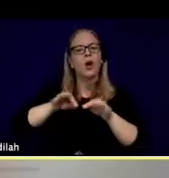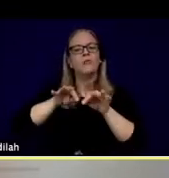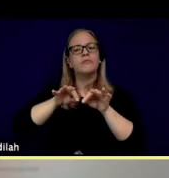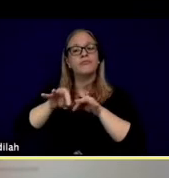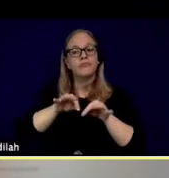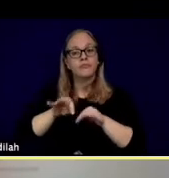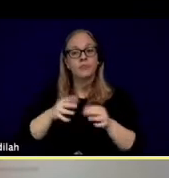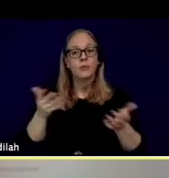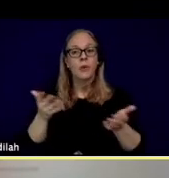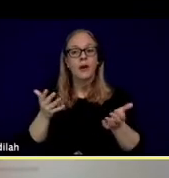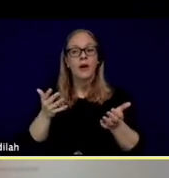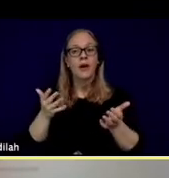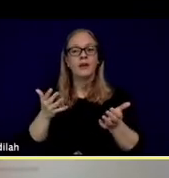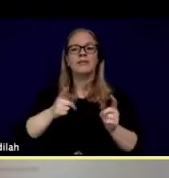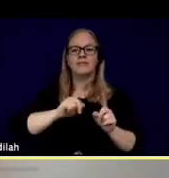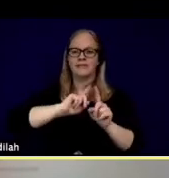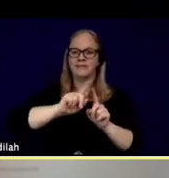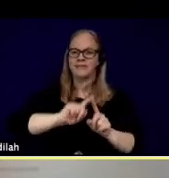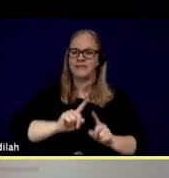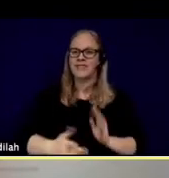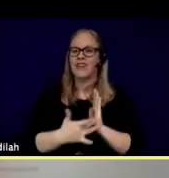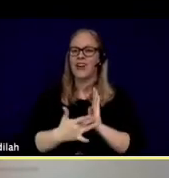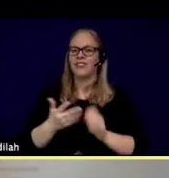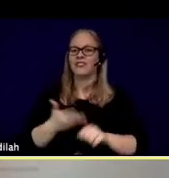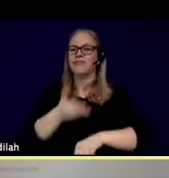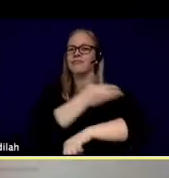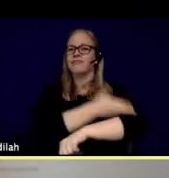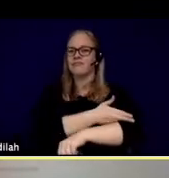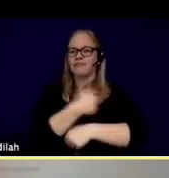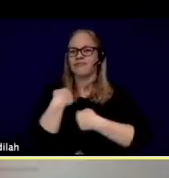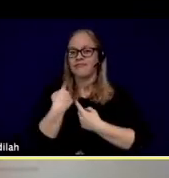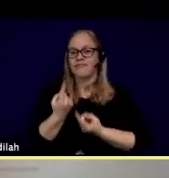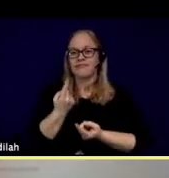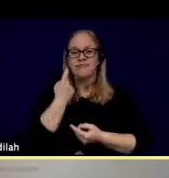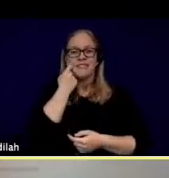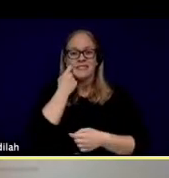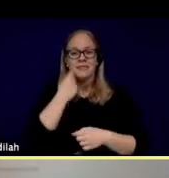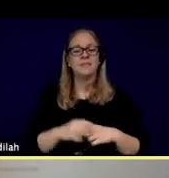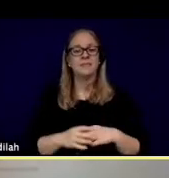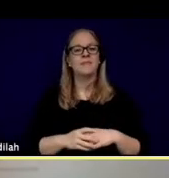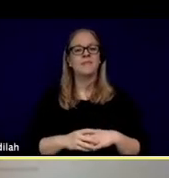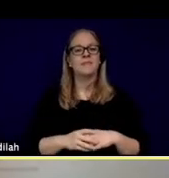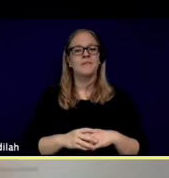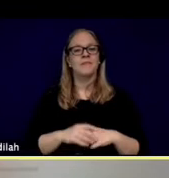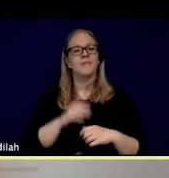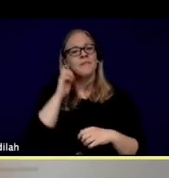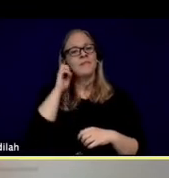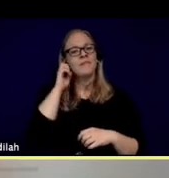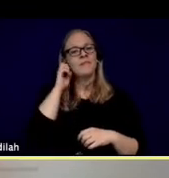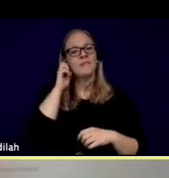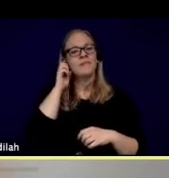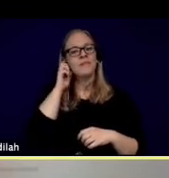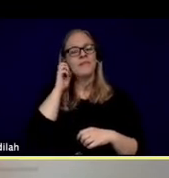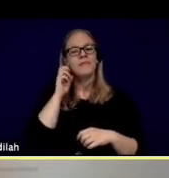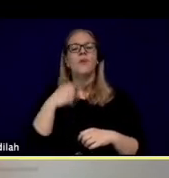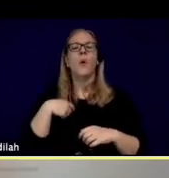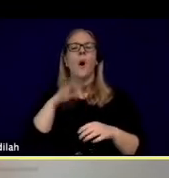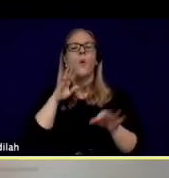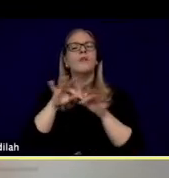various advances that have occurred over the years. and where we are at this point in